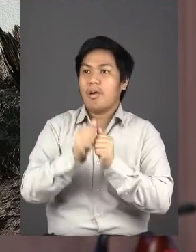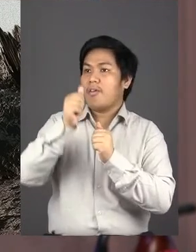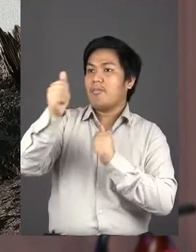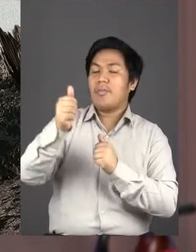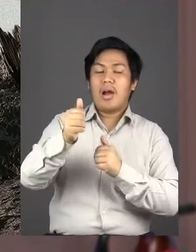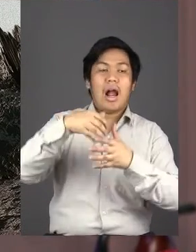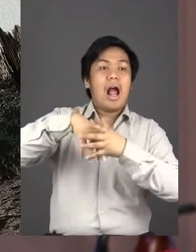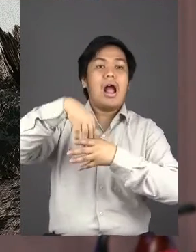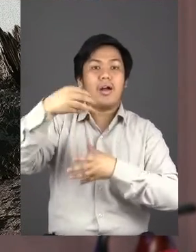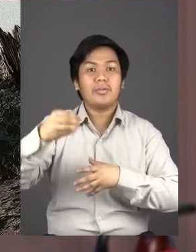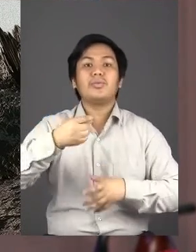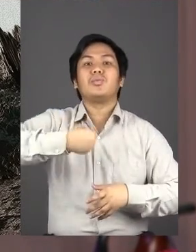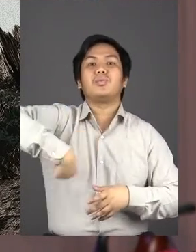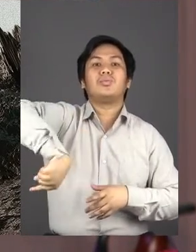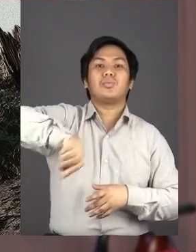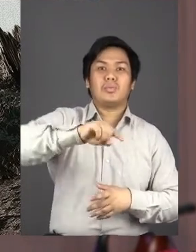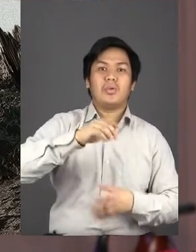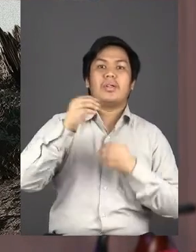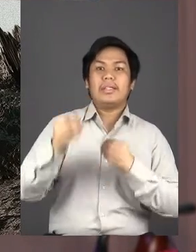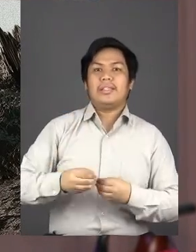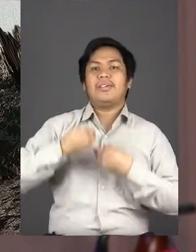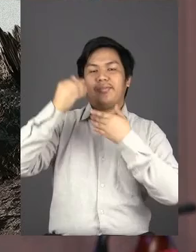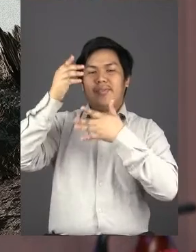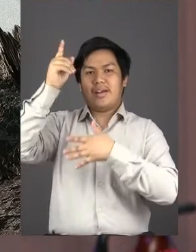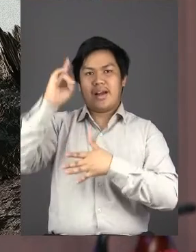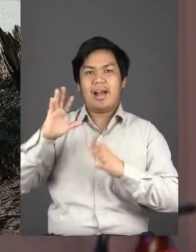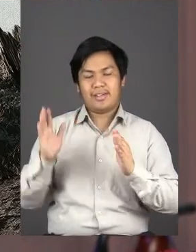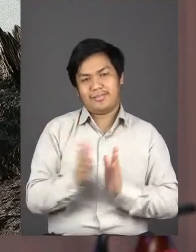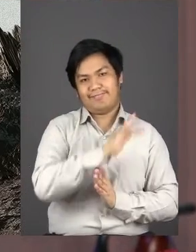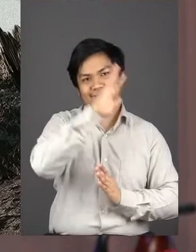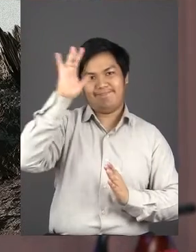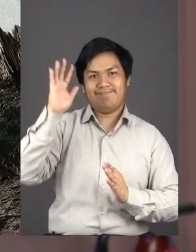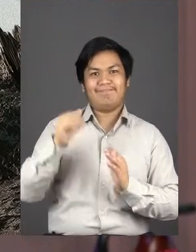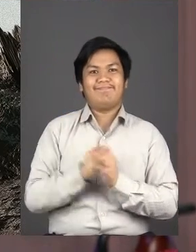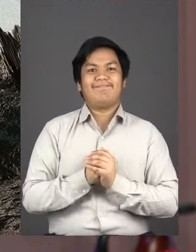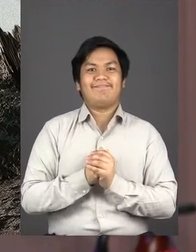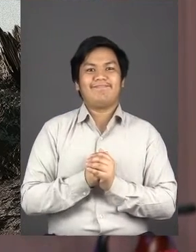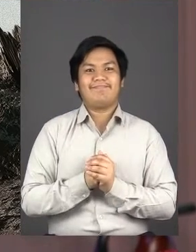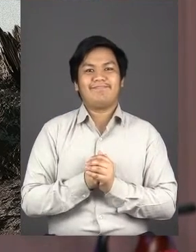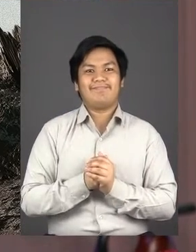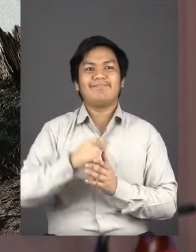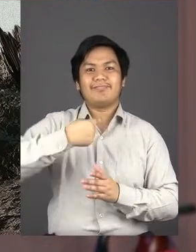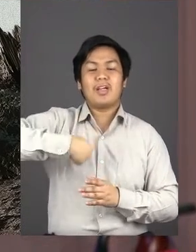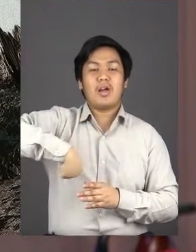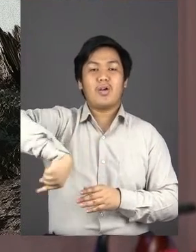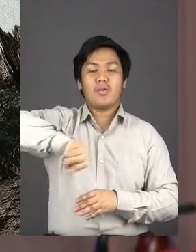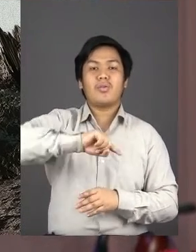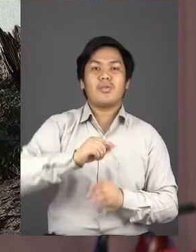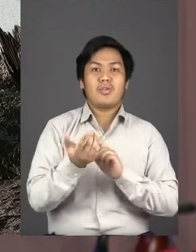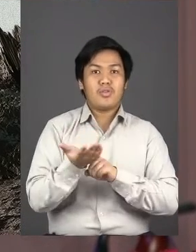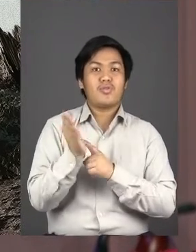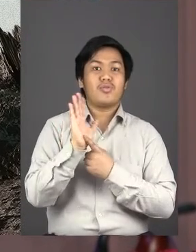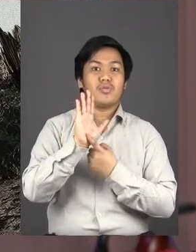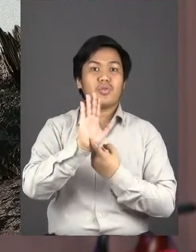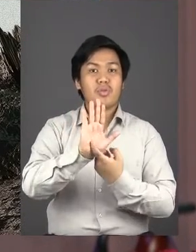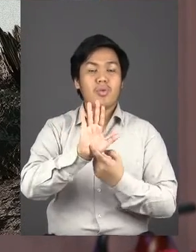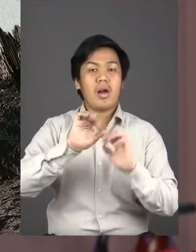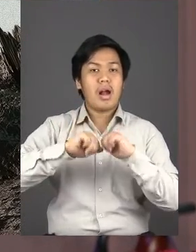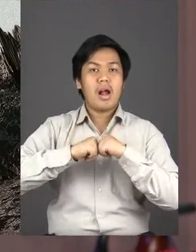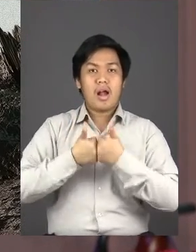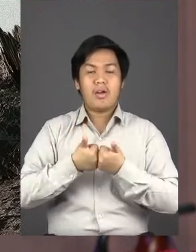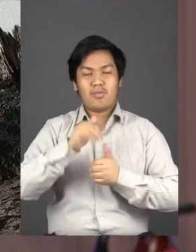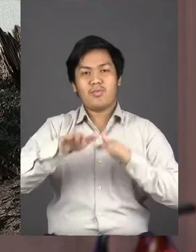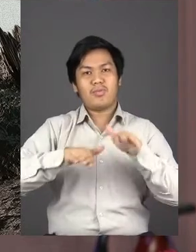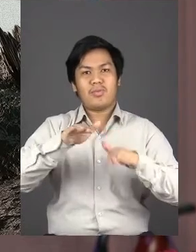aim to please Him. Ganyan po ang isang tanda ng isang lumalakad sa